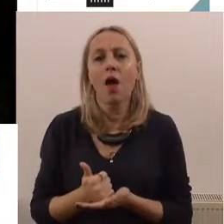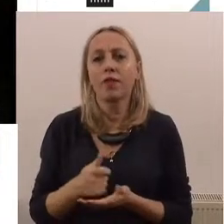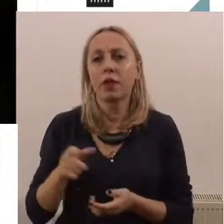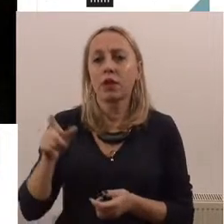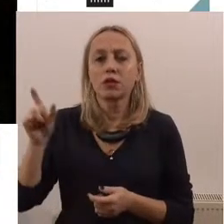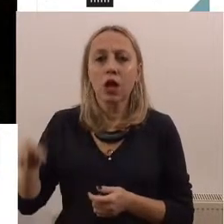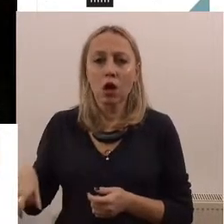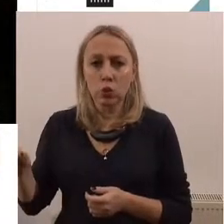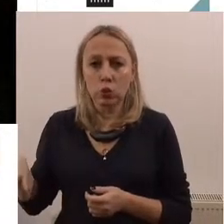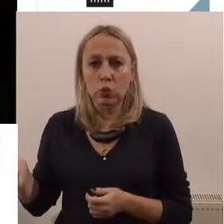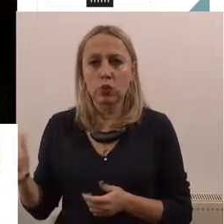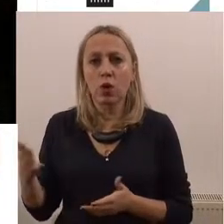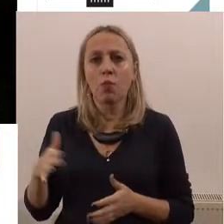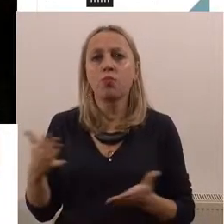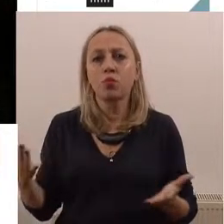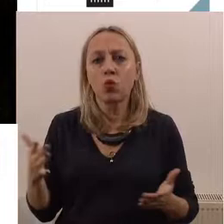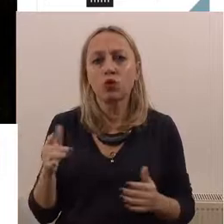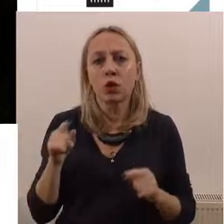Talking about the